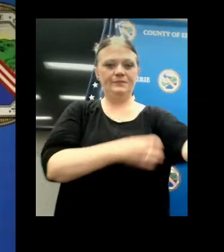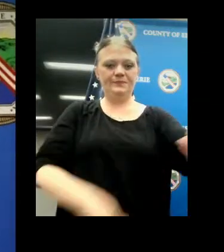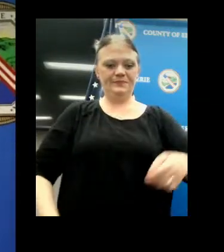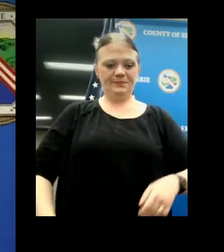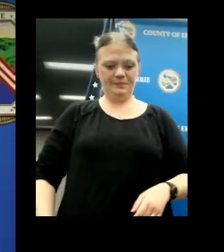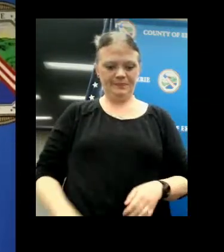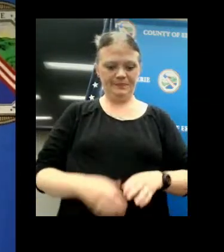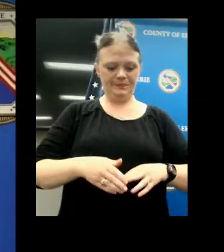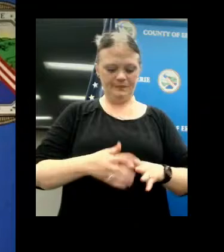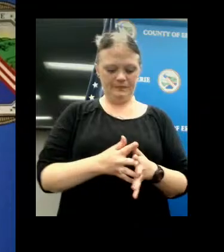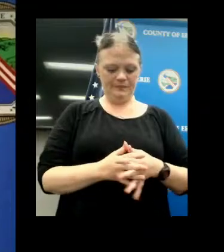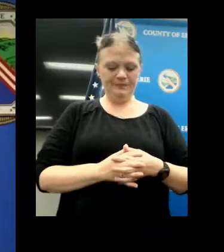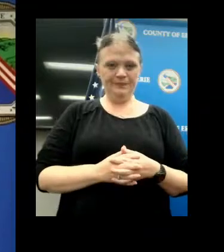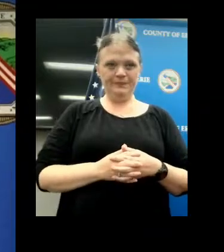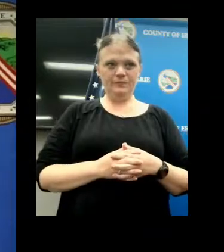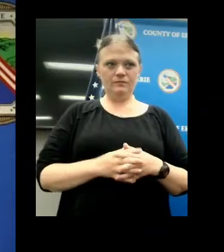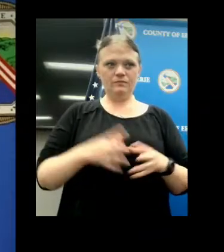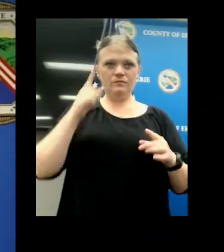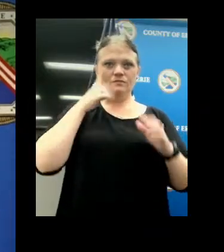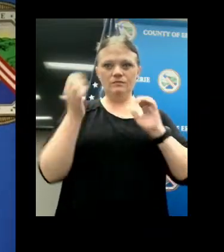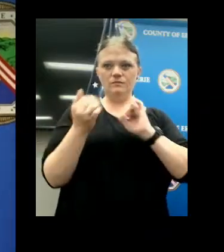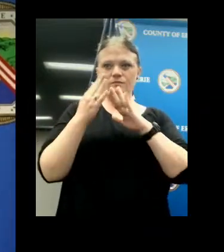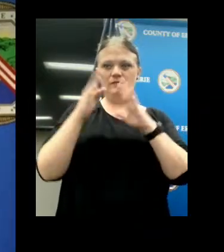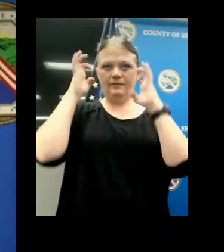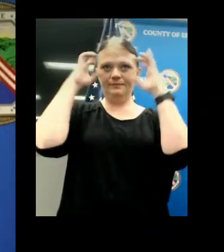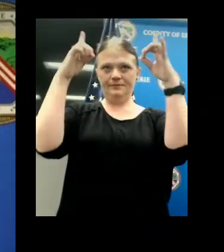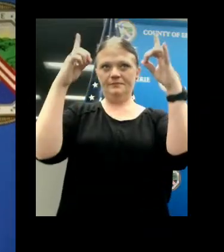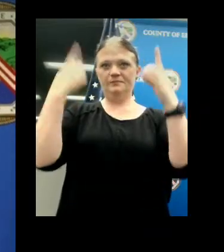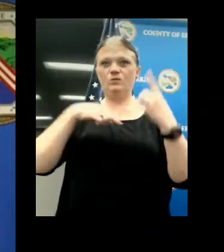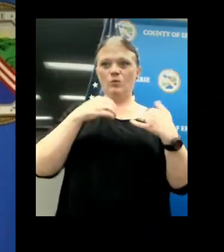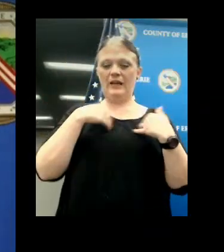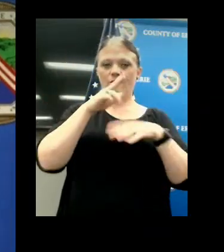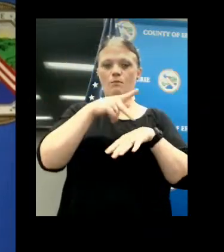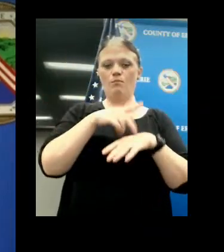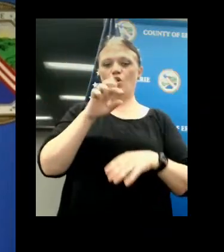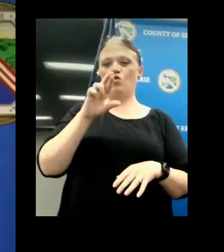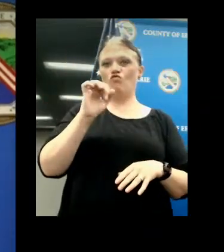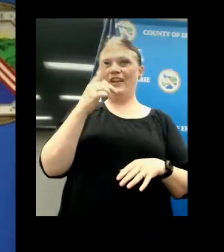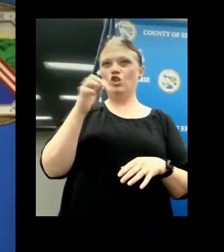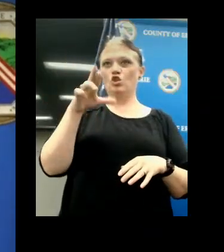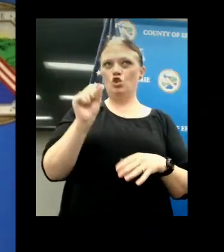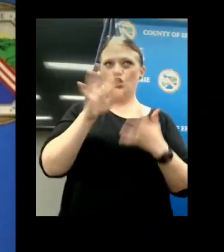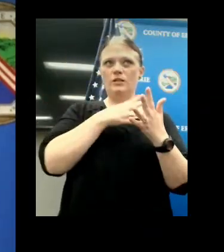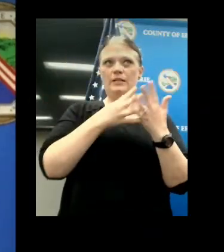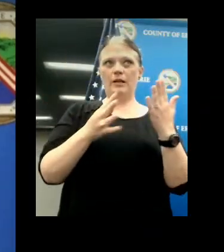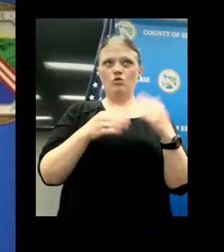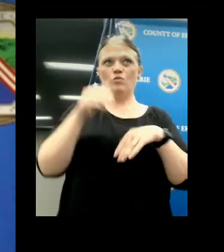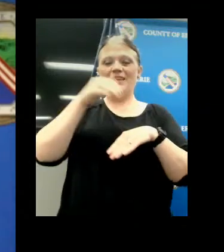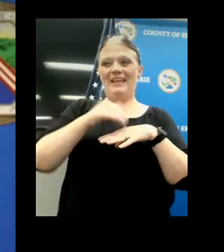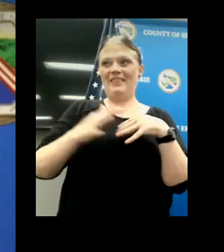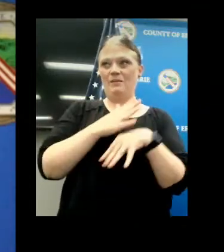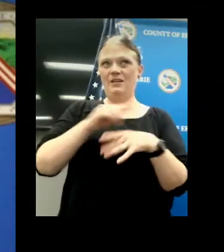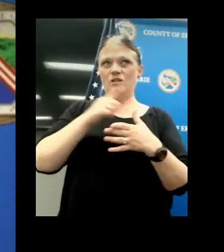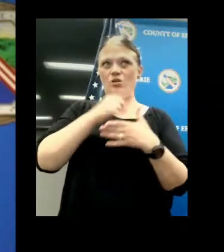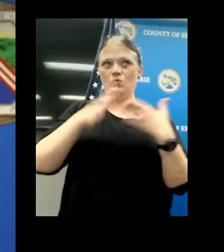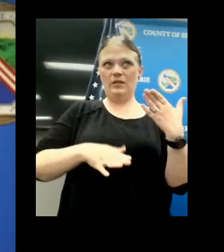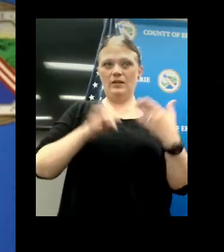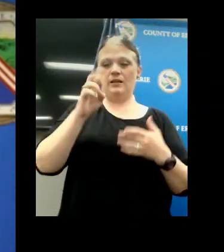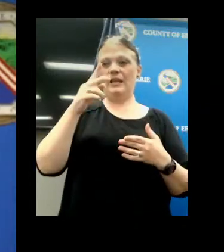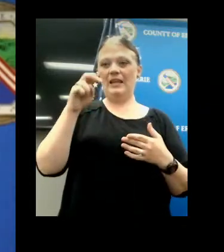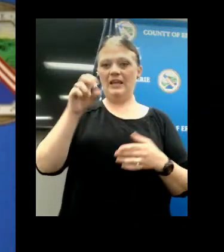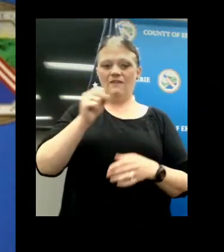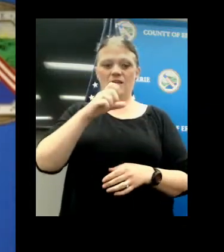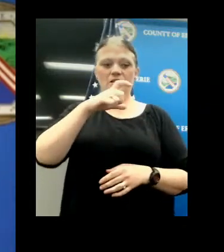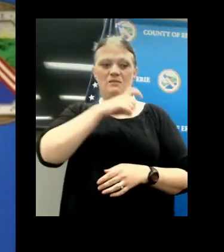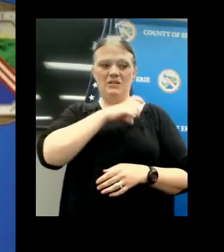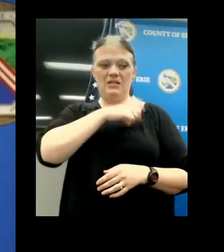Thank you, Doctor. So I think our approach is going to be education. We have our park rangers scheduled to be at the beach this weekend. We have Evans PD and